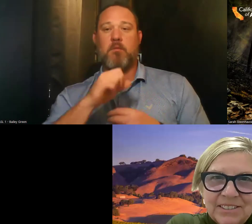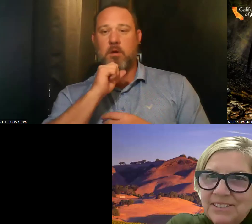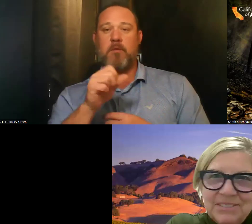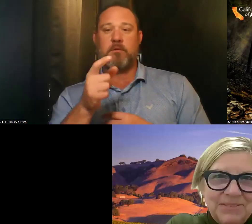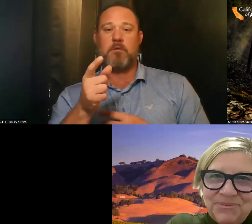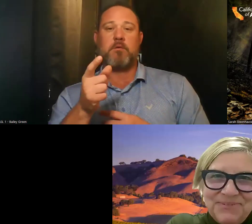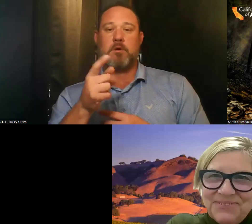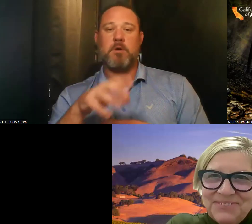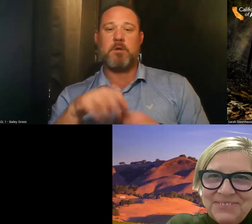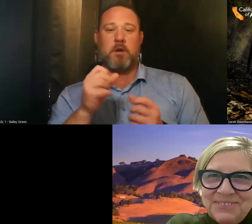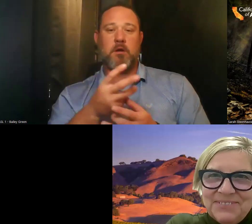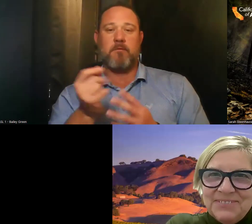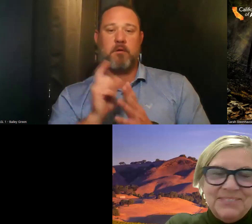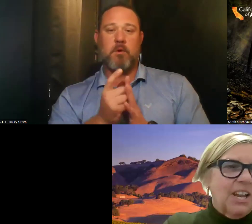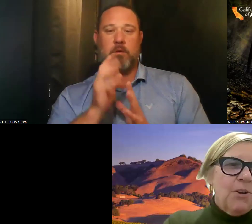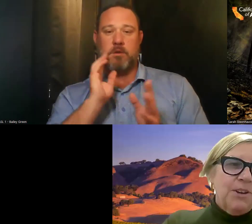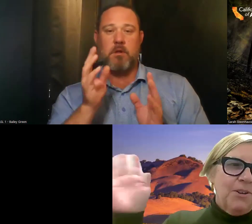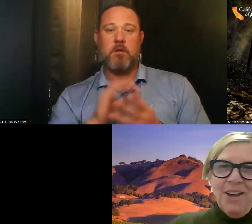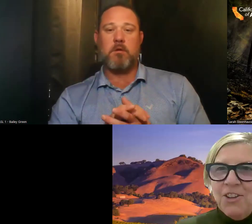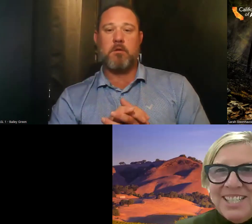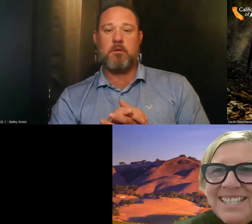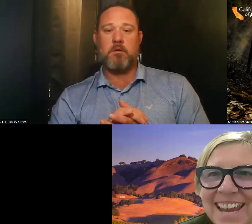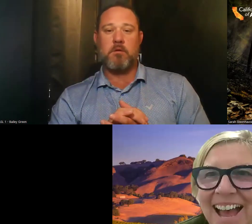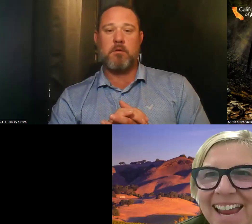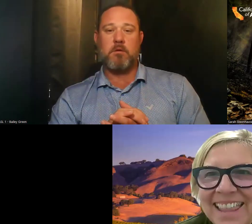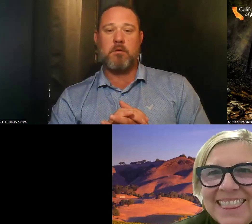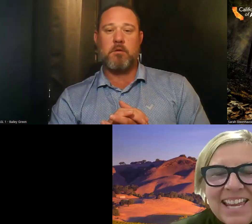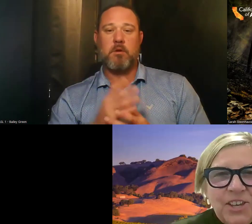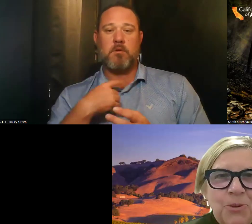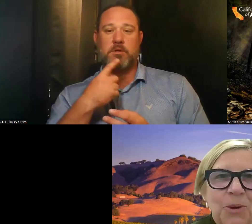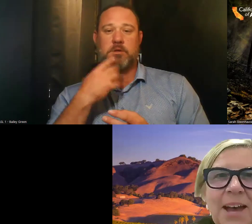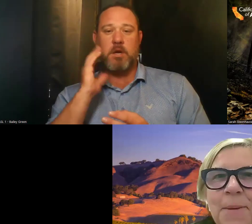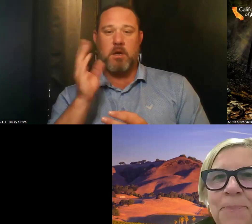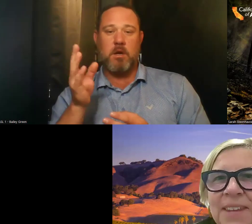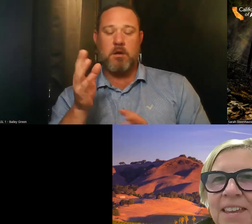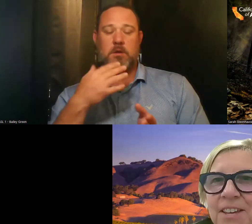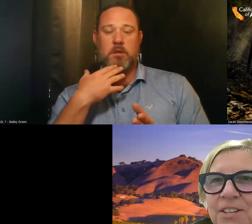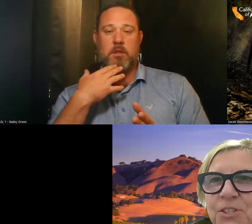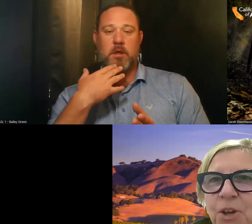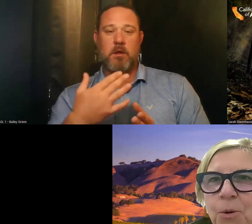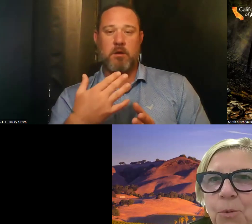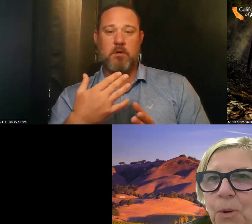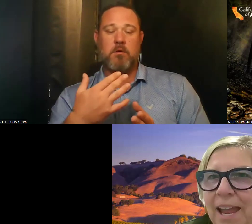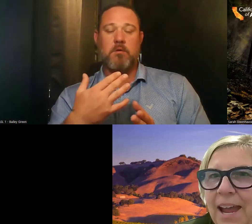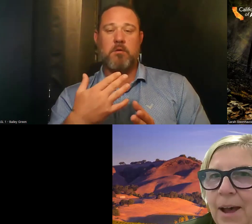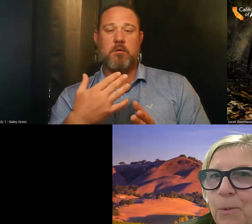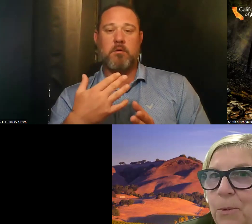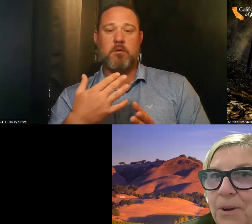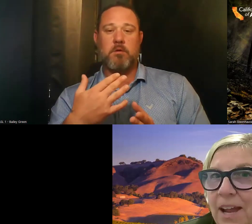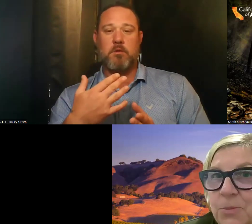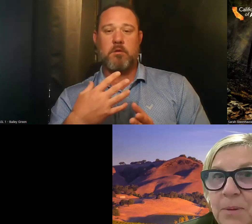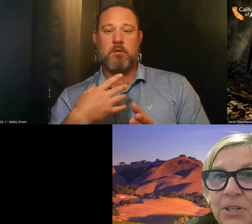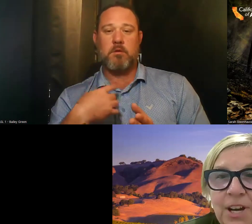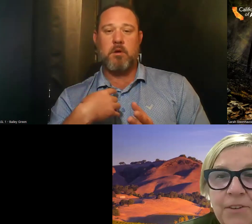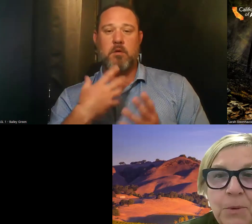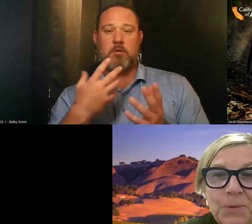you to just take a few moments to say hi as well. Oh no, I'll just say hi and thank you. So